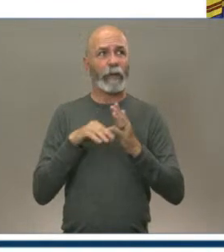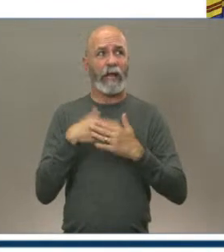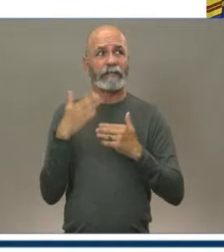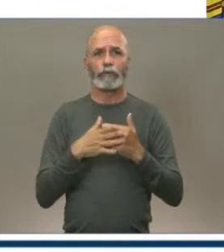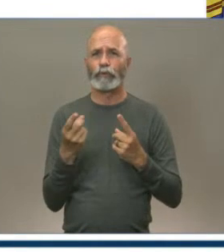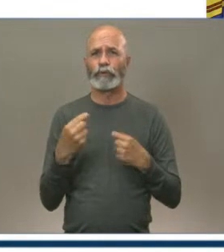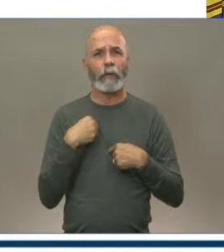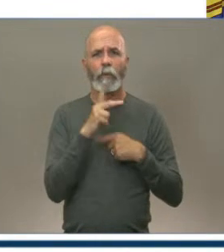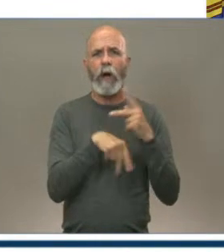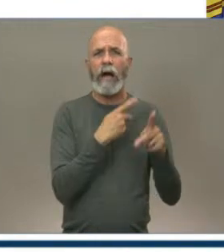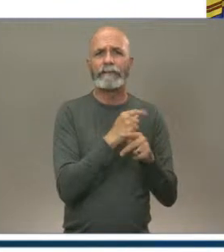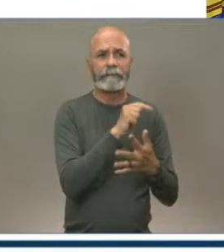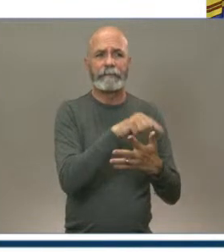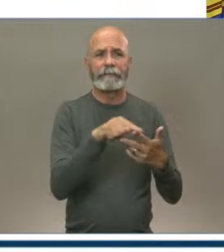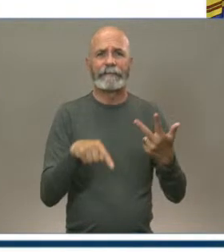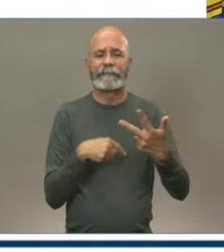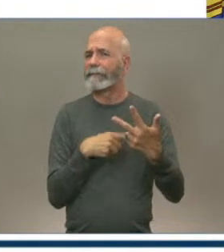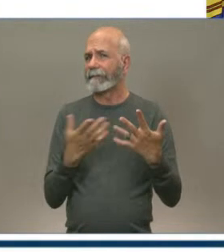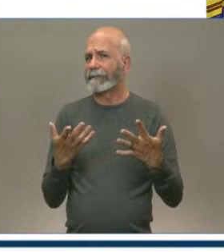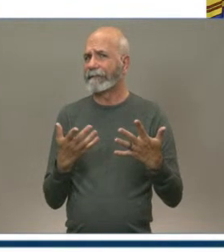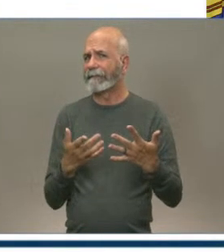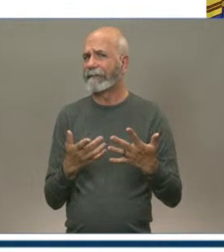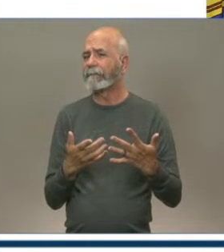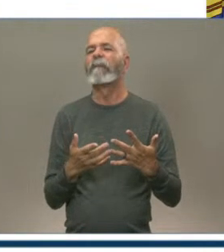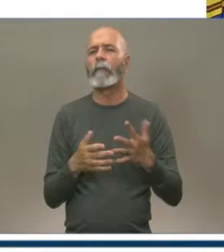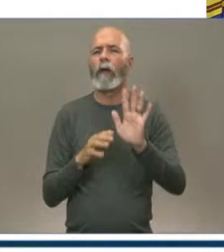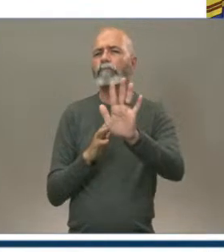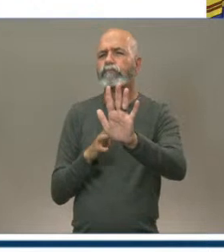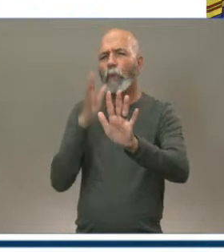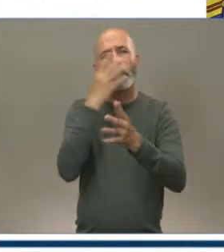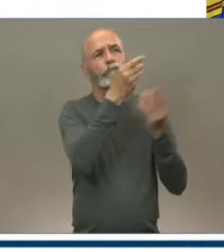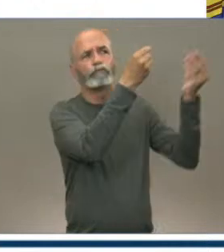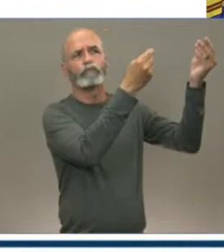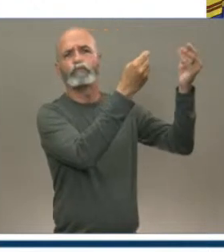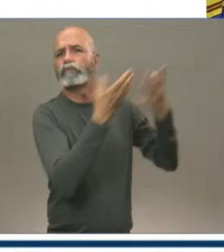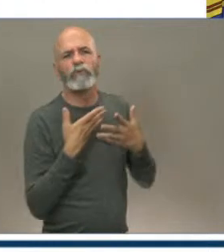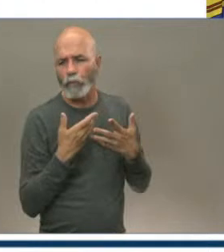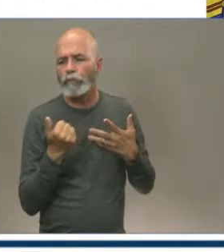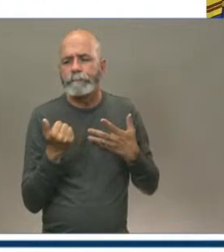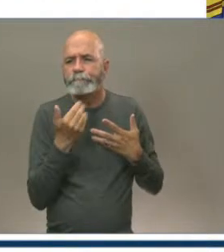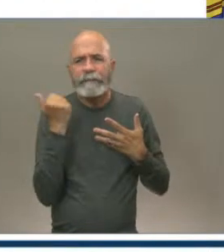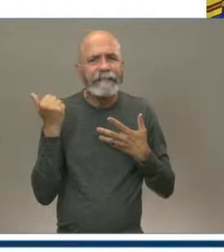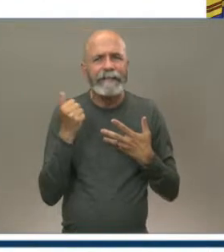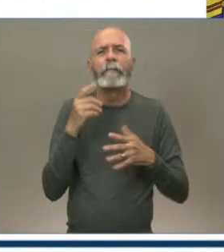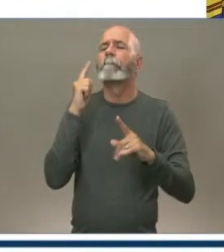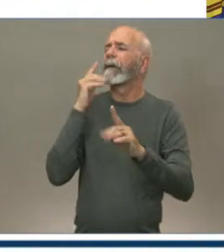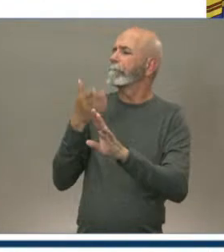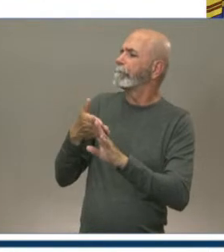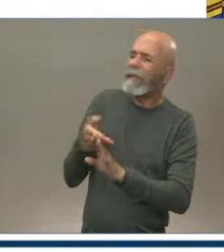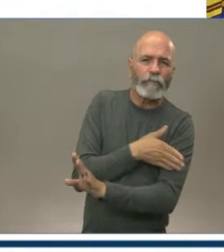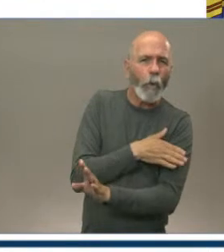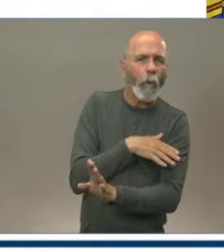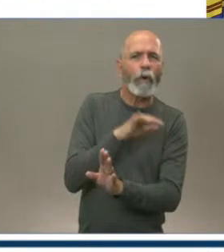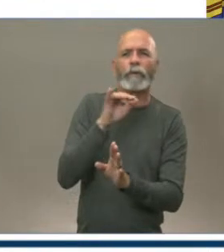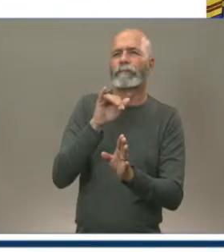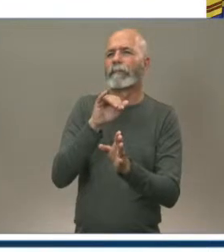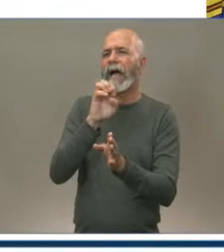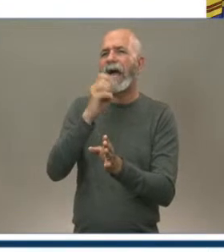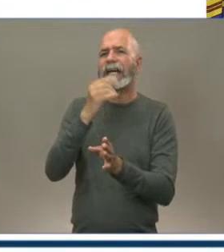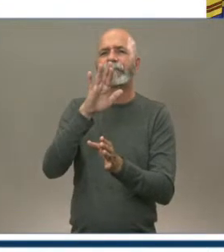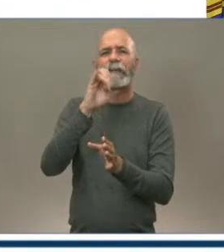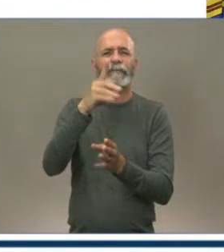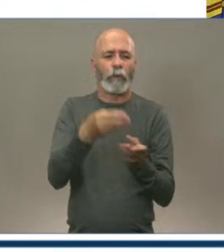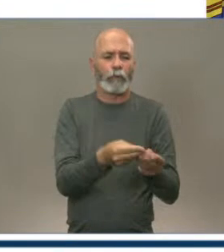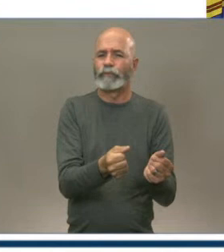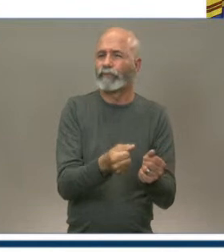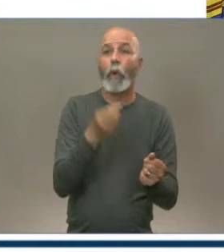But we'll get information on this before we're at the time frame where we need to be giving people a second